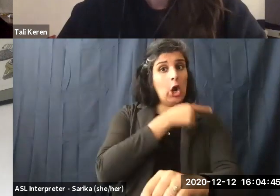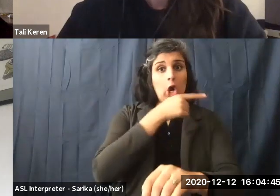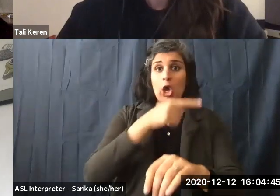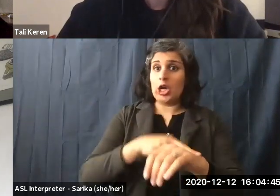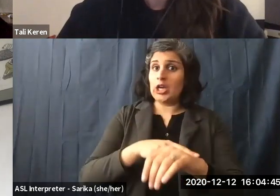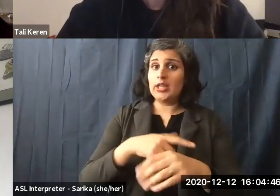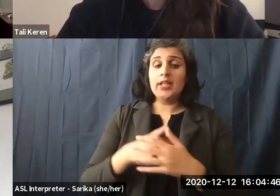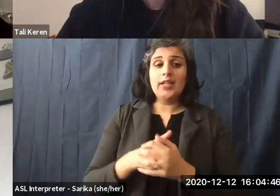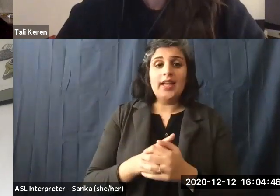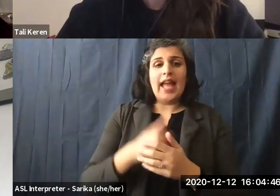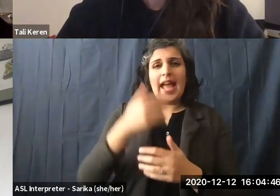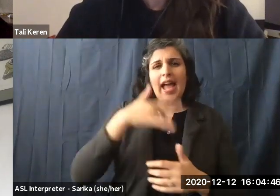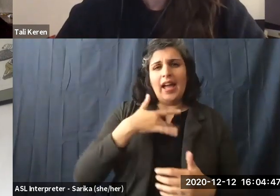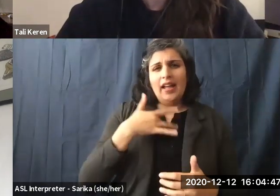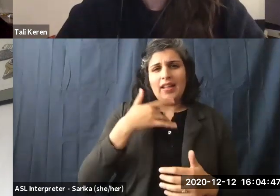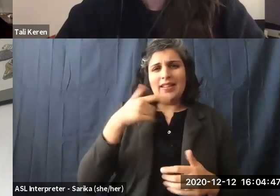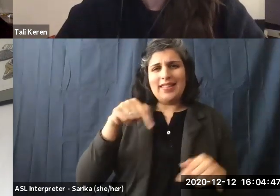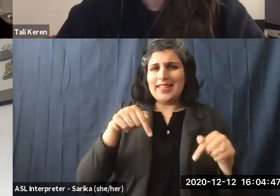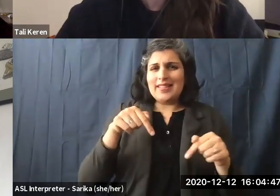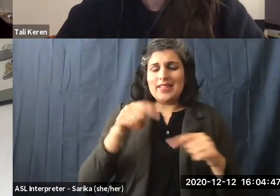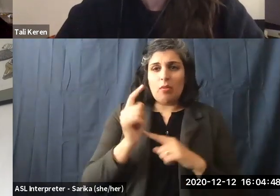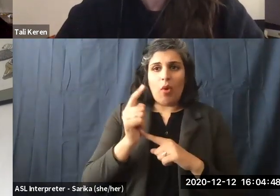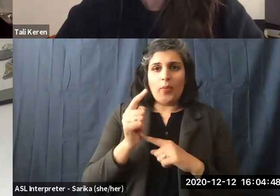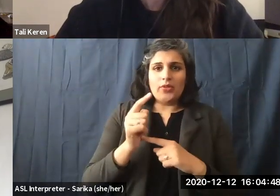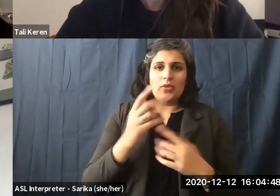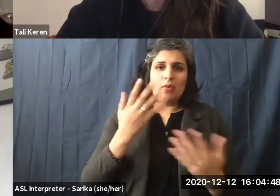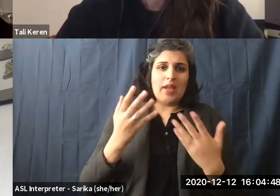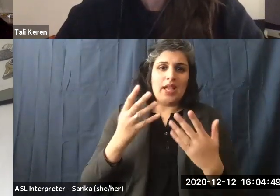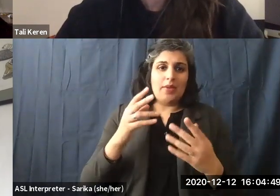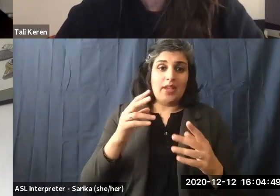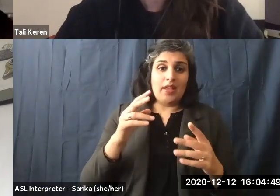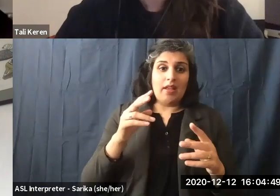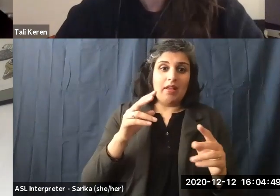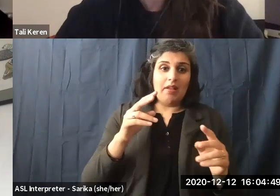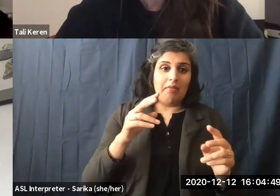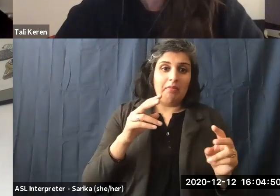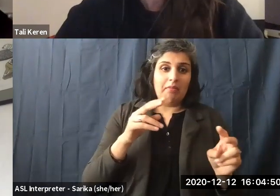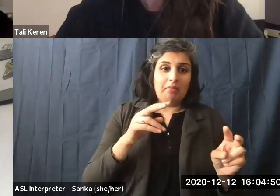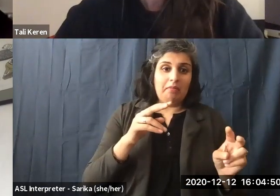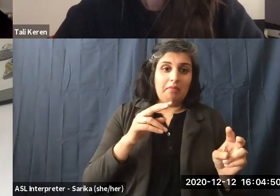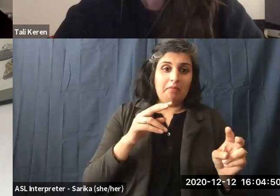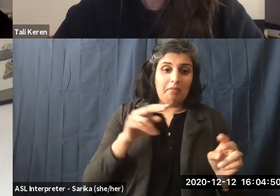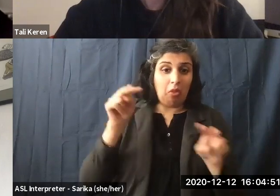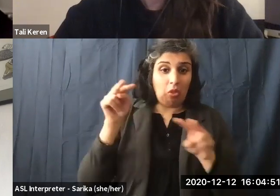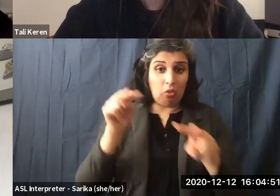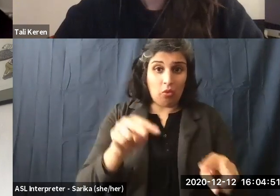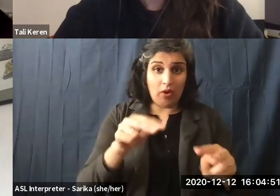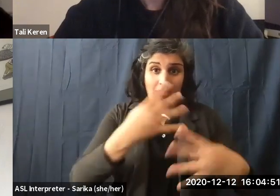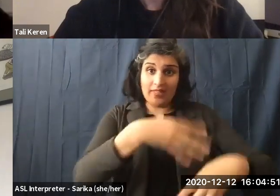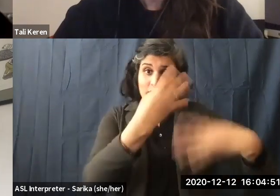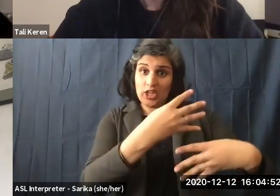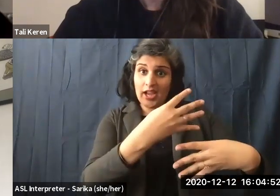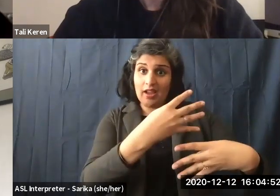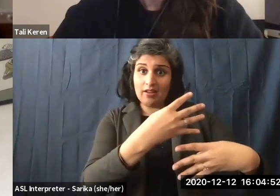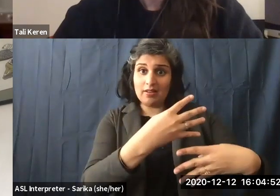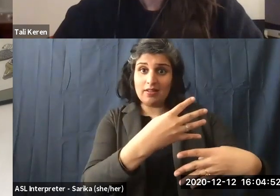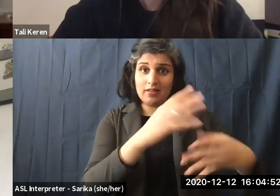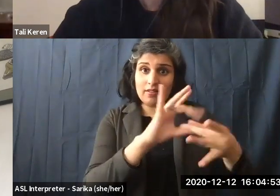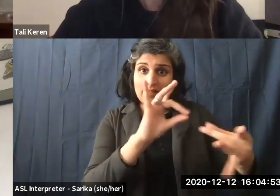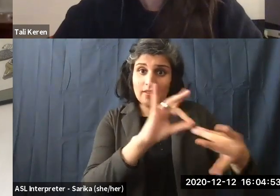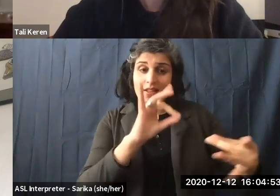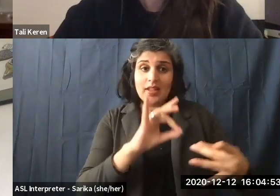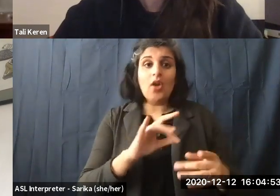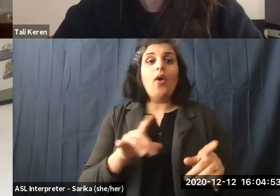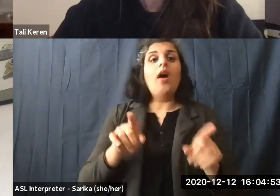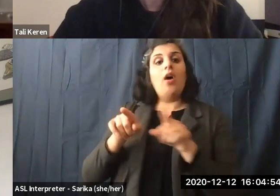like, maybe this is also a moment to turn to the audience, to the chat. Yeah. Well, as you were